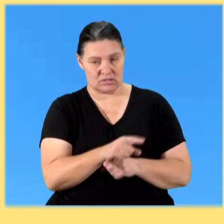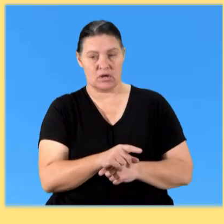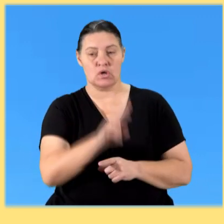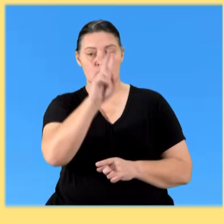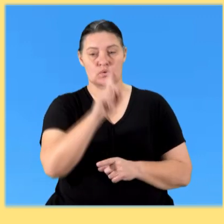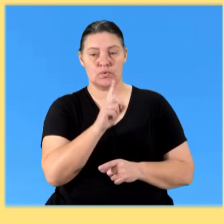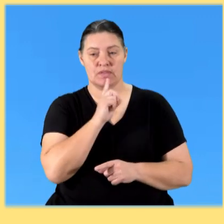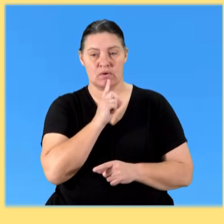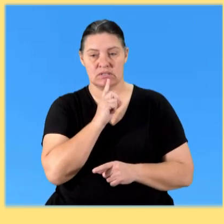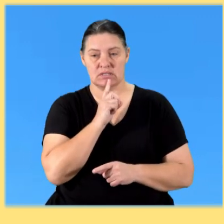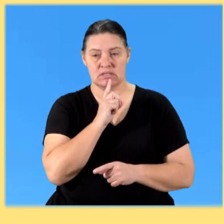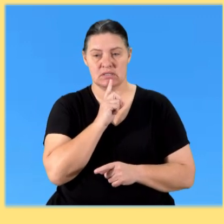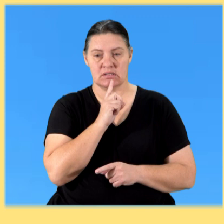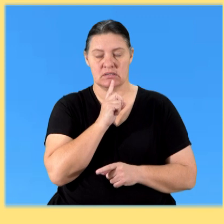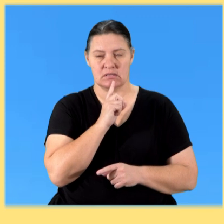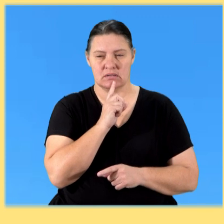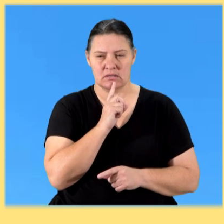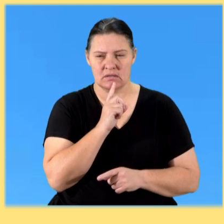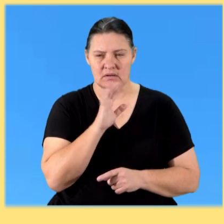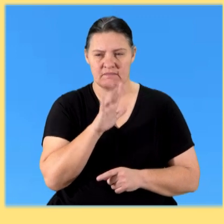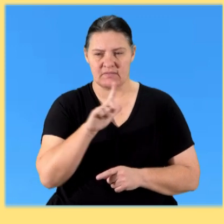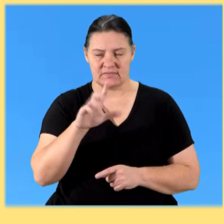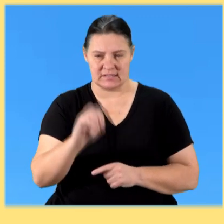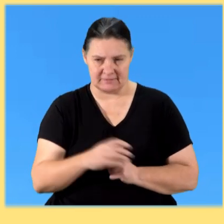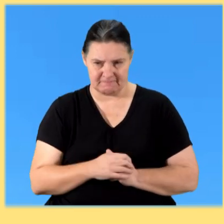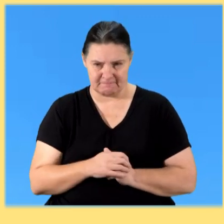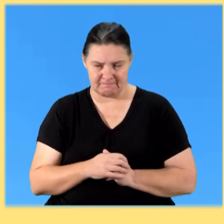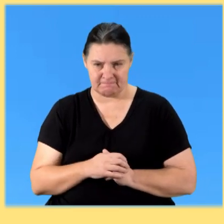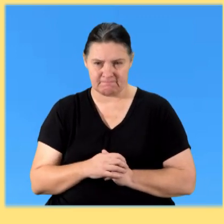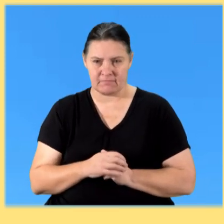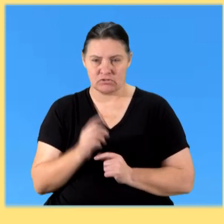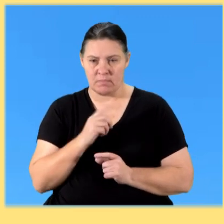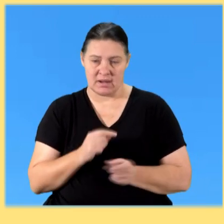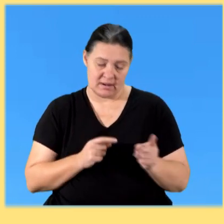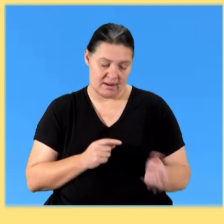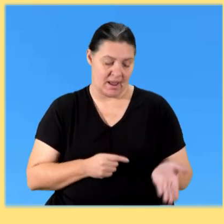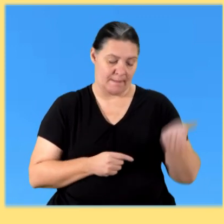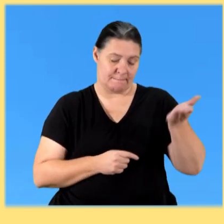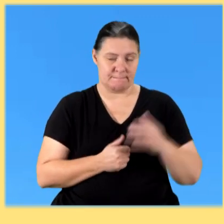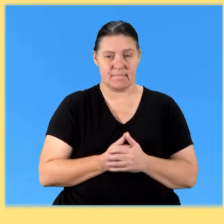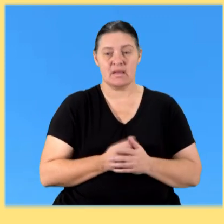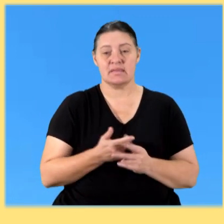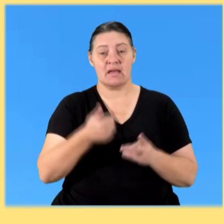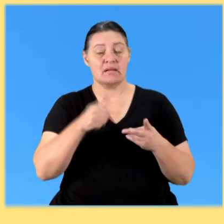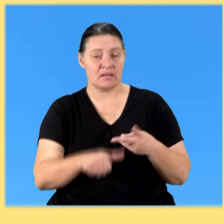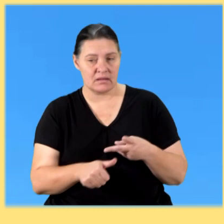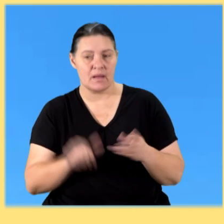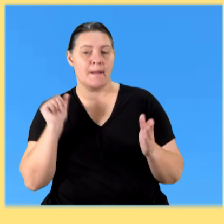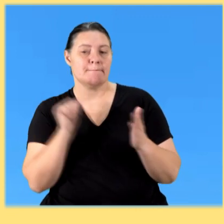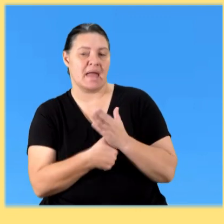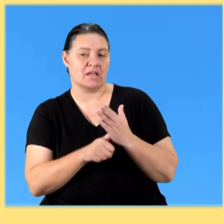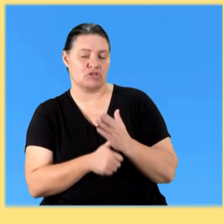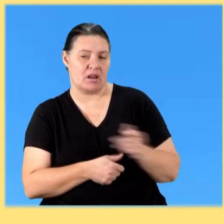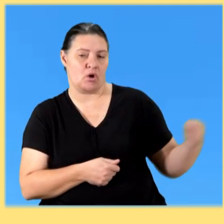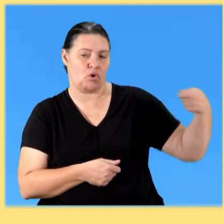2,570 in my wages account. Remember, an expense, so it increases on the debit side. The next account is